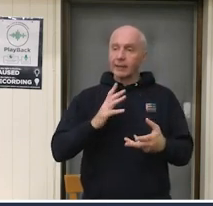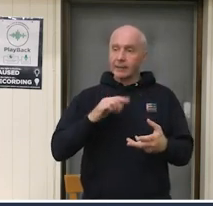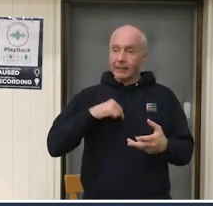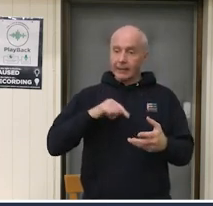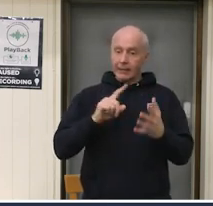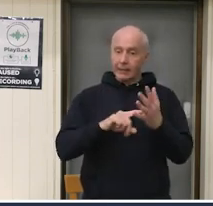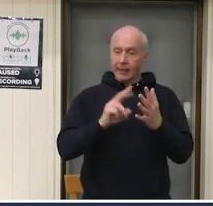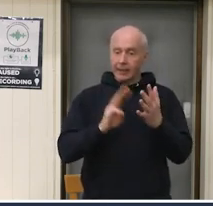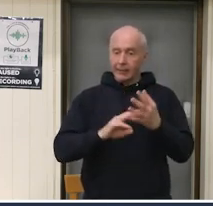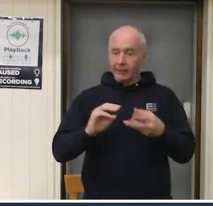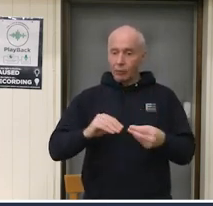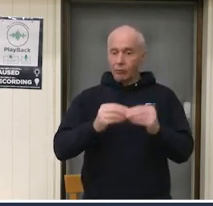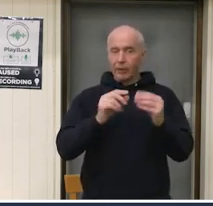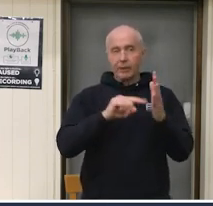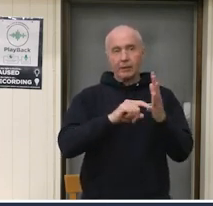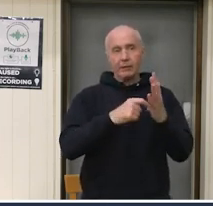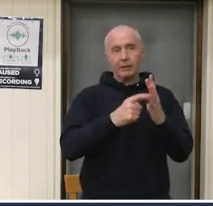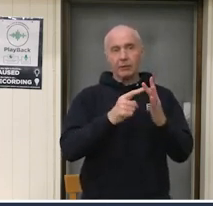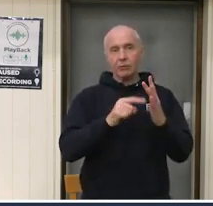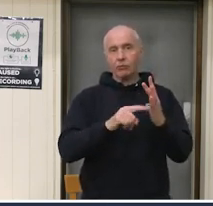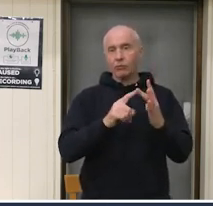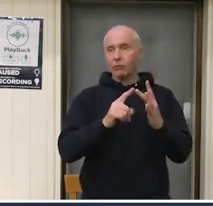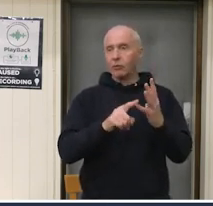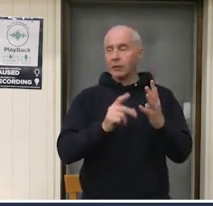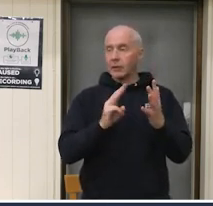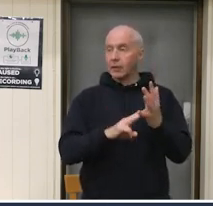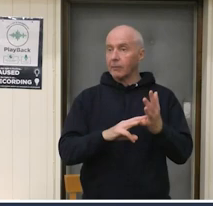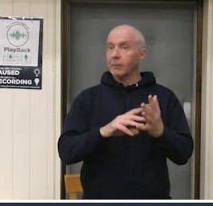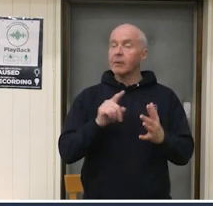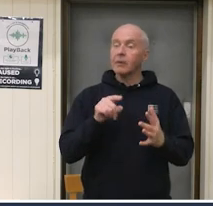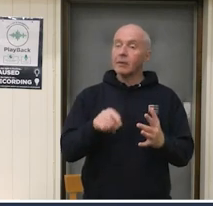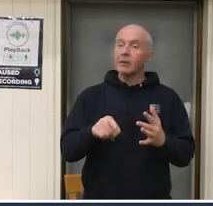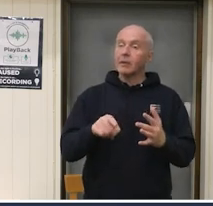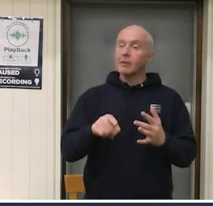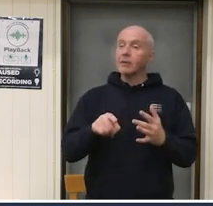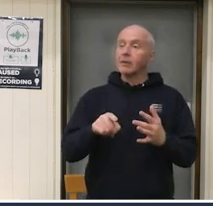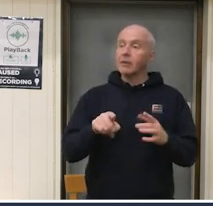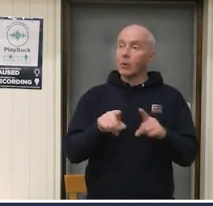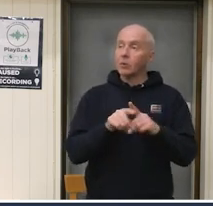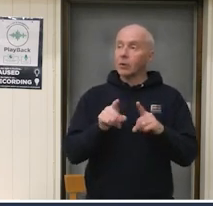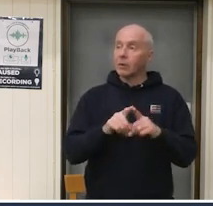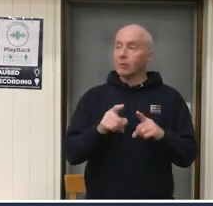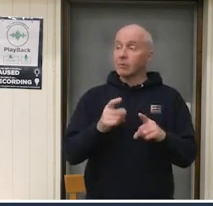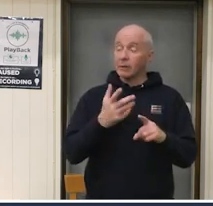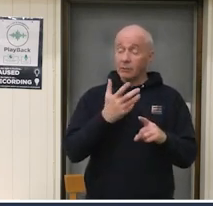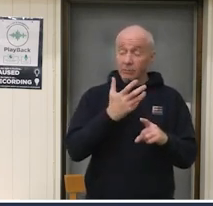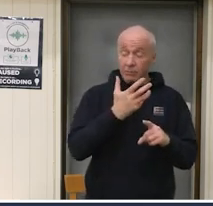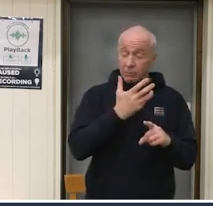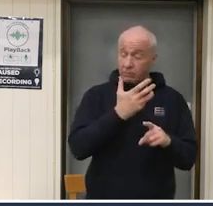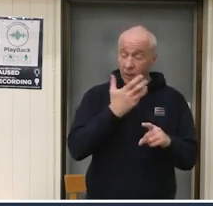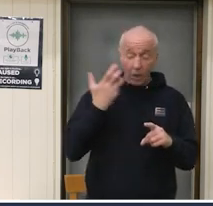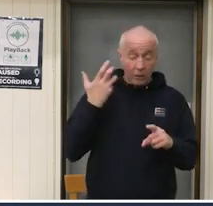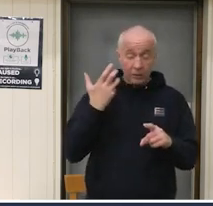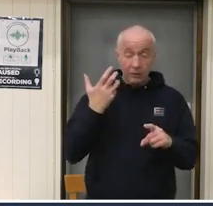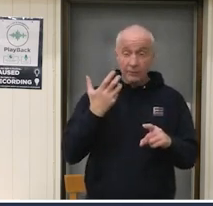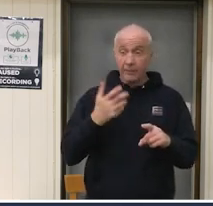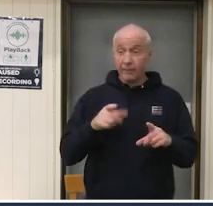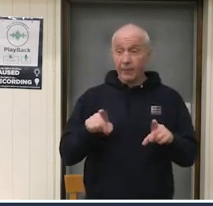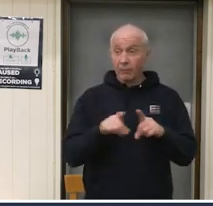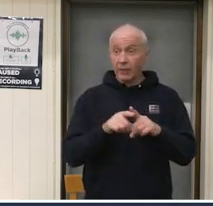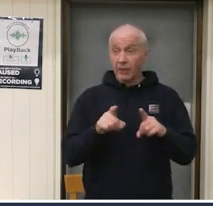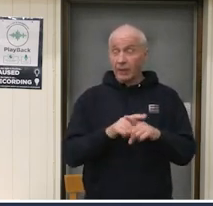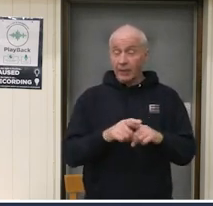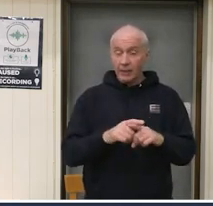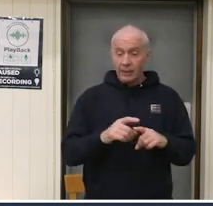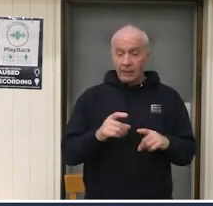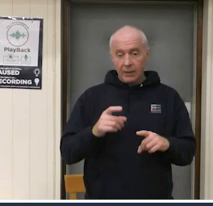right? The other function is it gets hot and it heats water to make steam